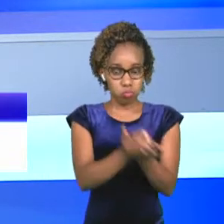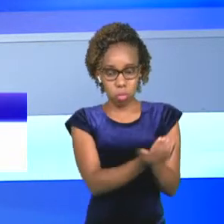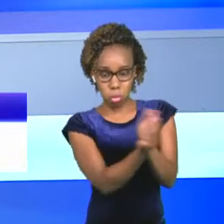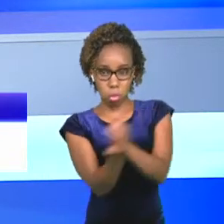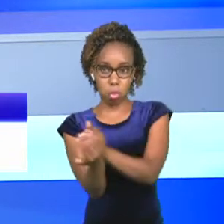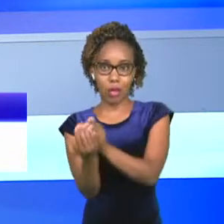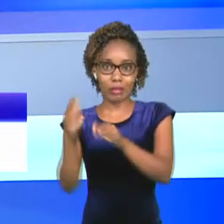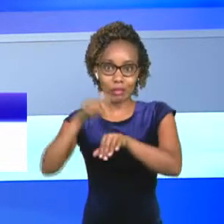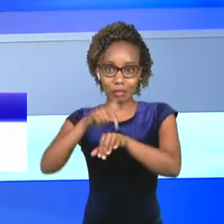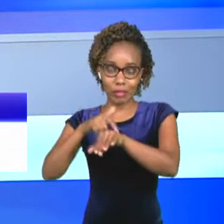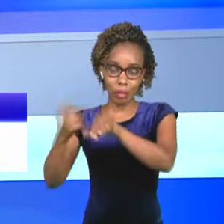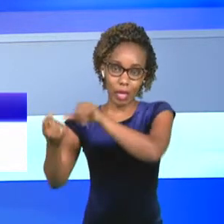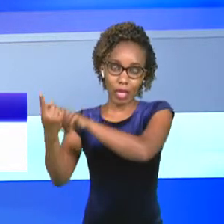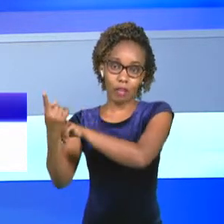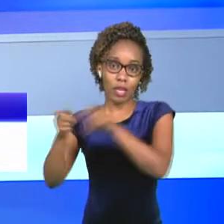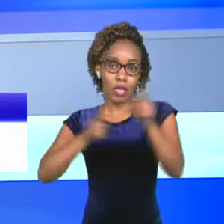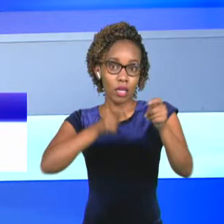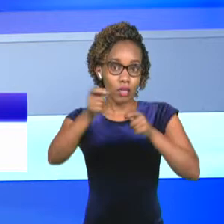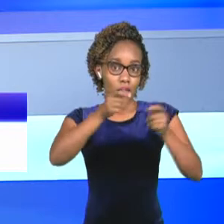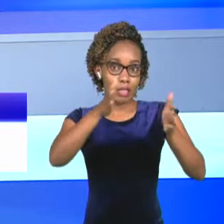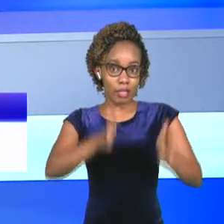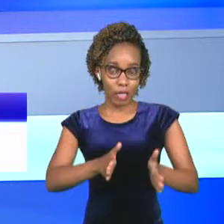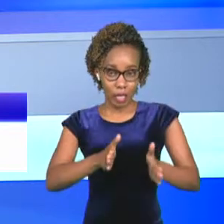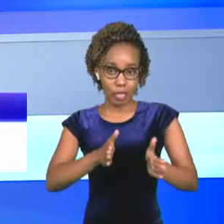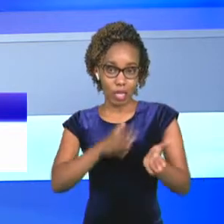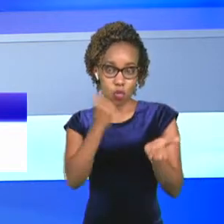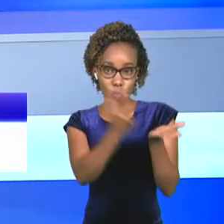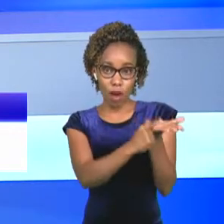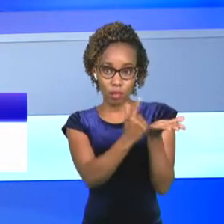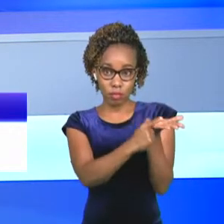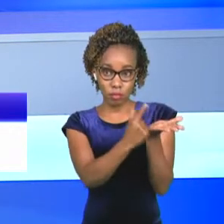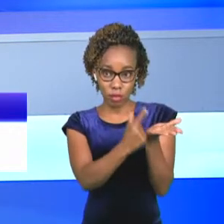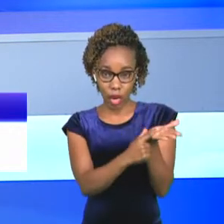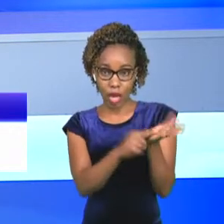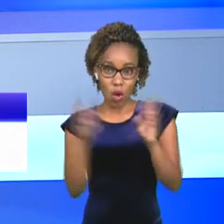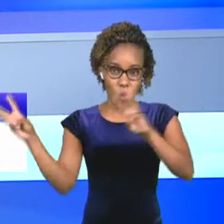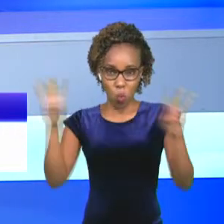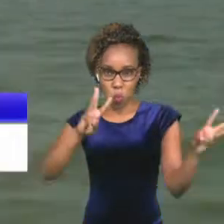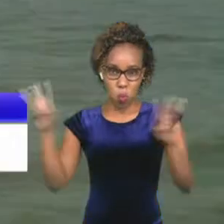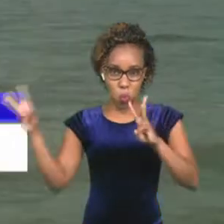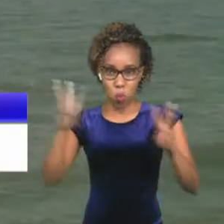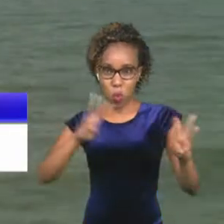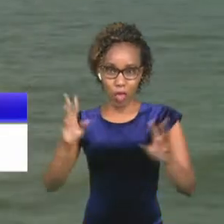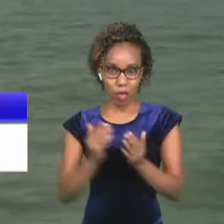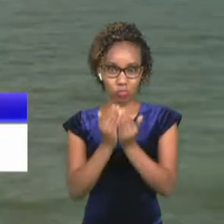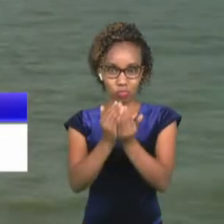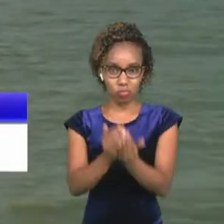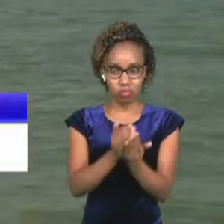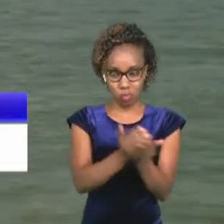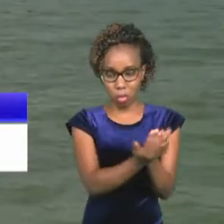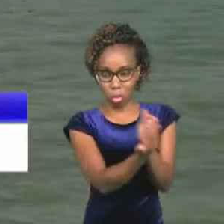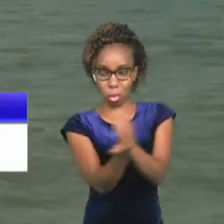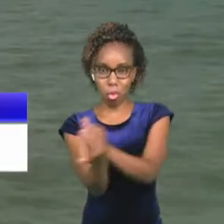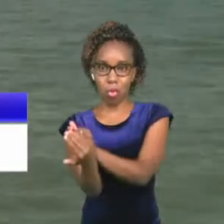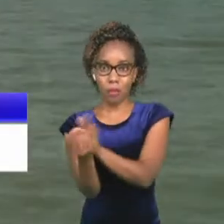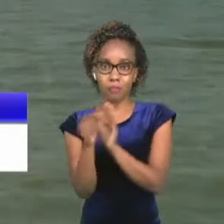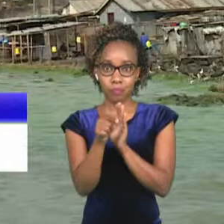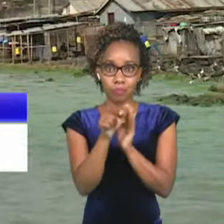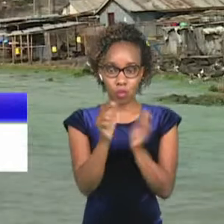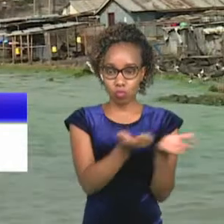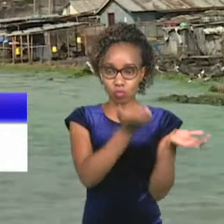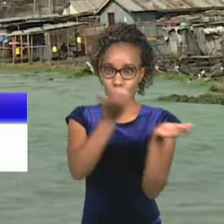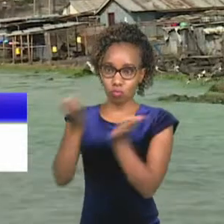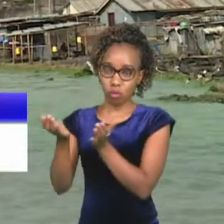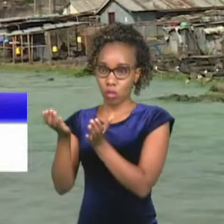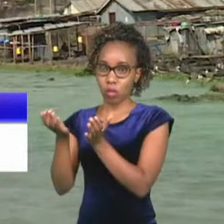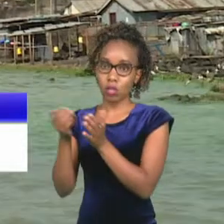over 20 traders, mostly from the neighboring country of Uganda, when strong winds destabilized it. The boat was transporting maize and bananas